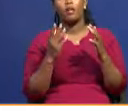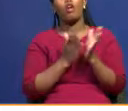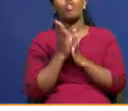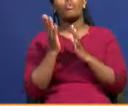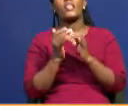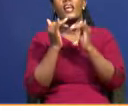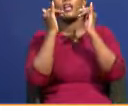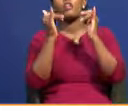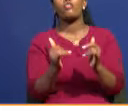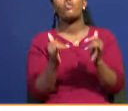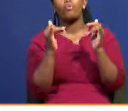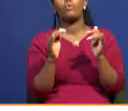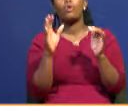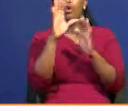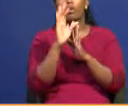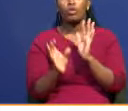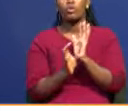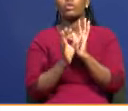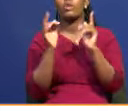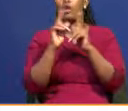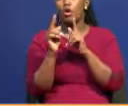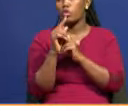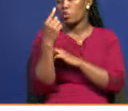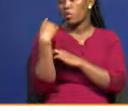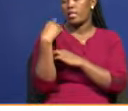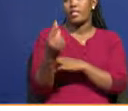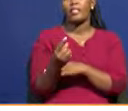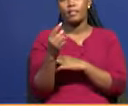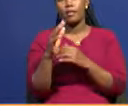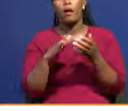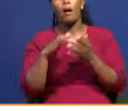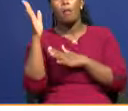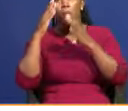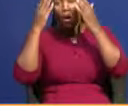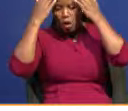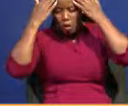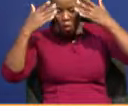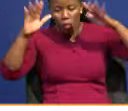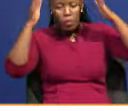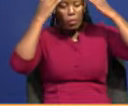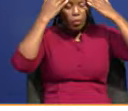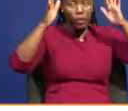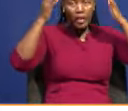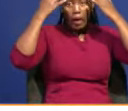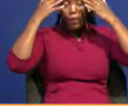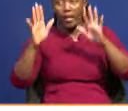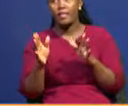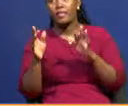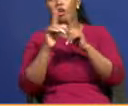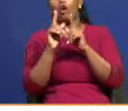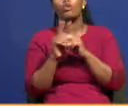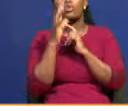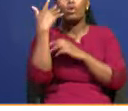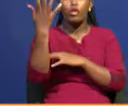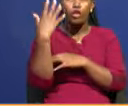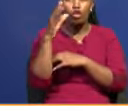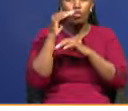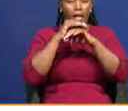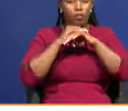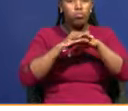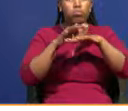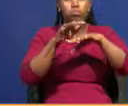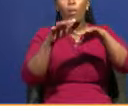constitution and lately more awareness on public participation and more awareness on circulation of document, especially in